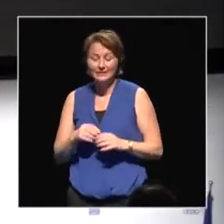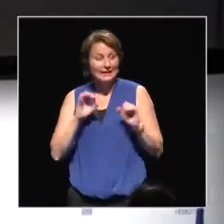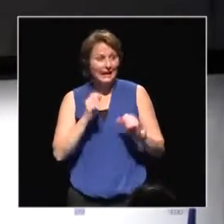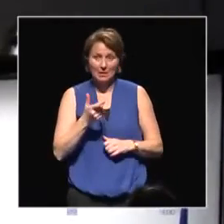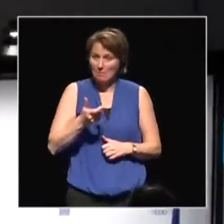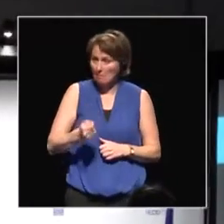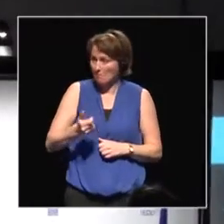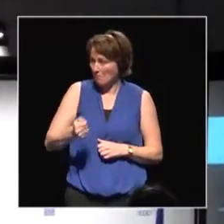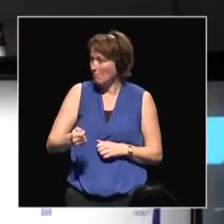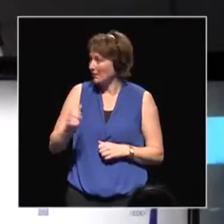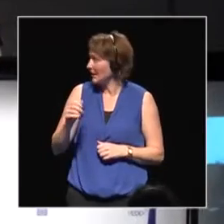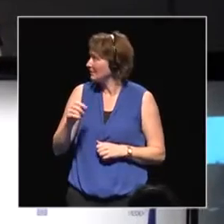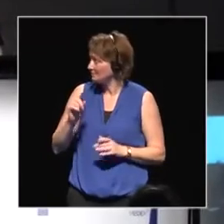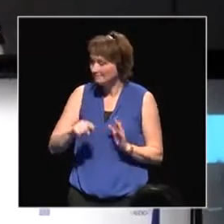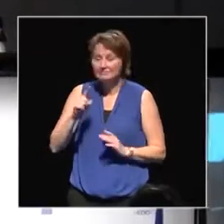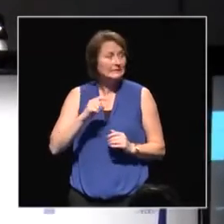Thank you.